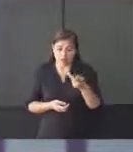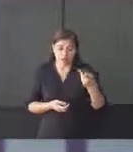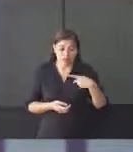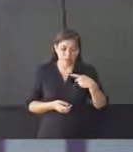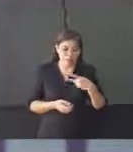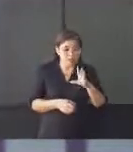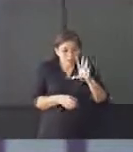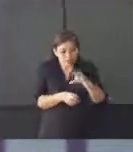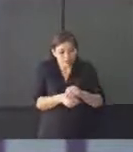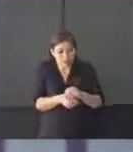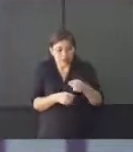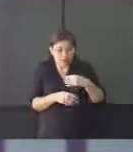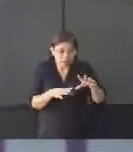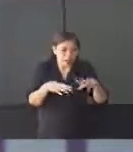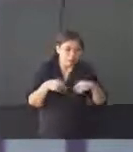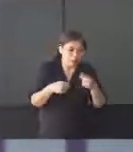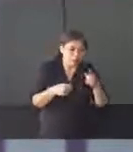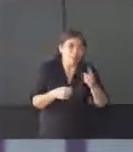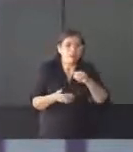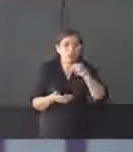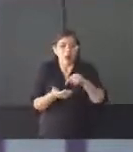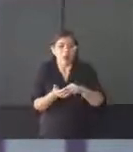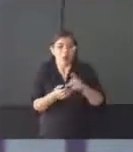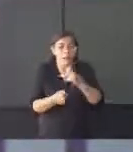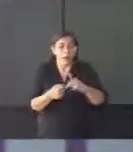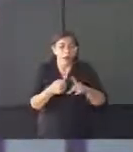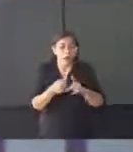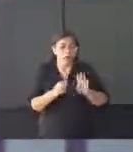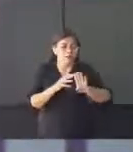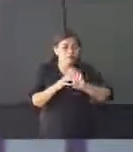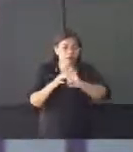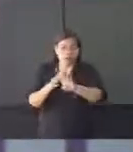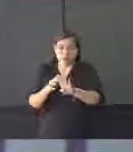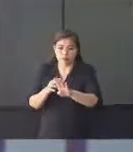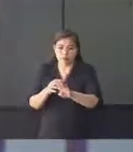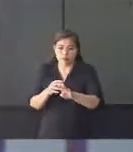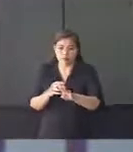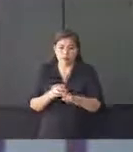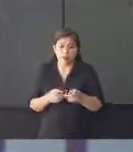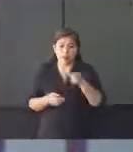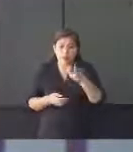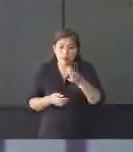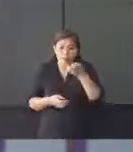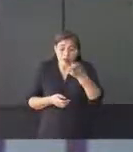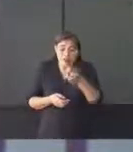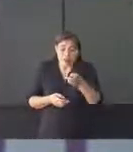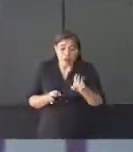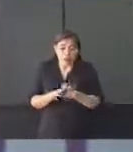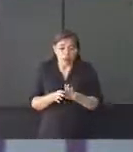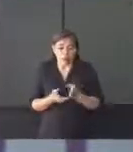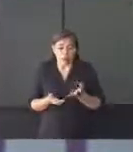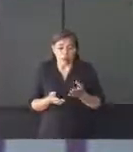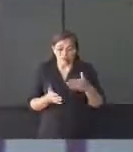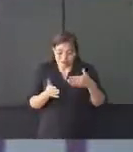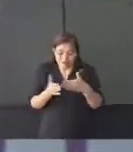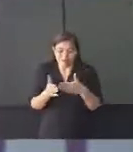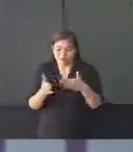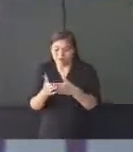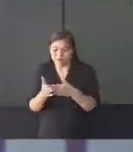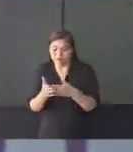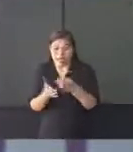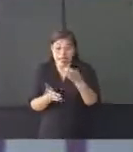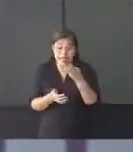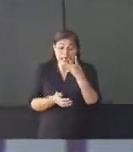going to make that asylum seekers and refugees to increase. But migration is stagnated